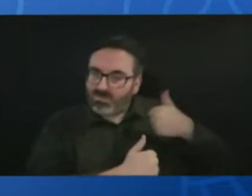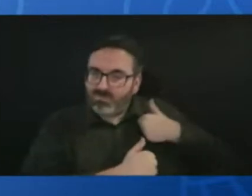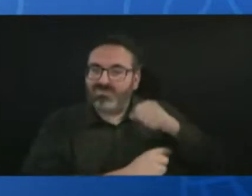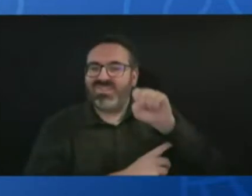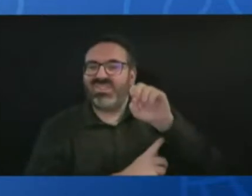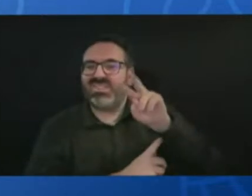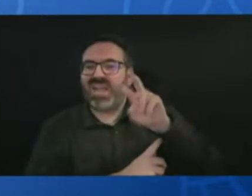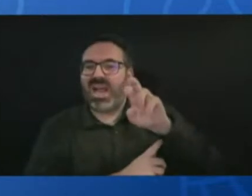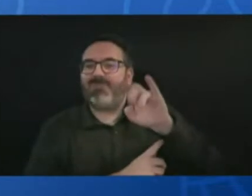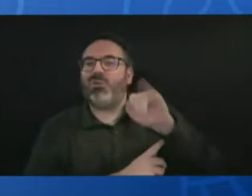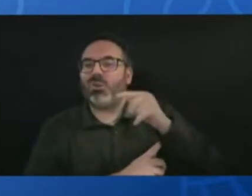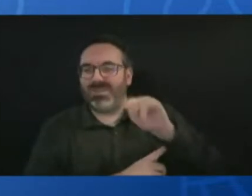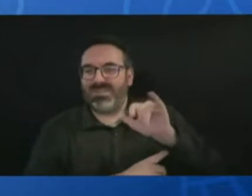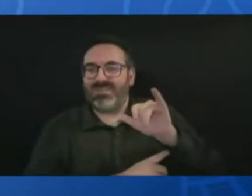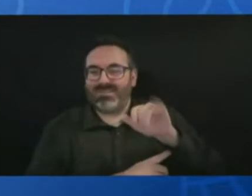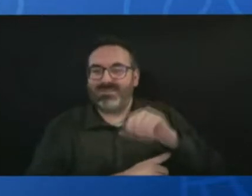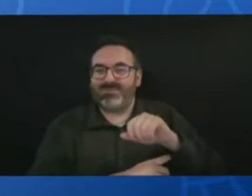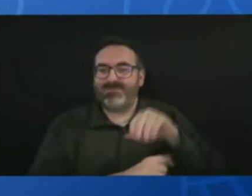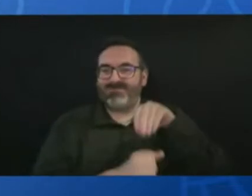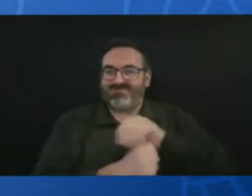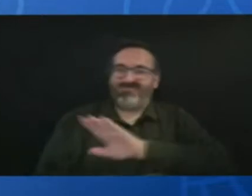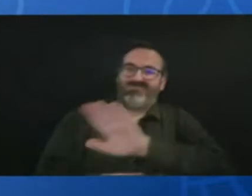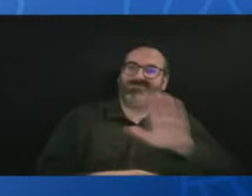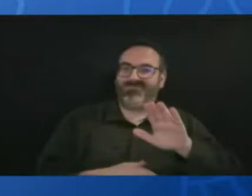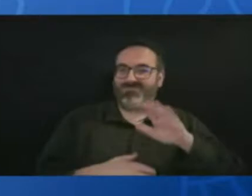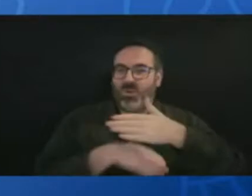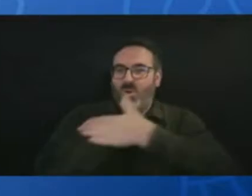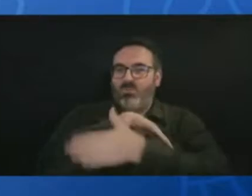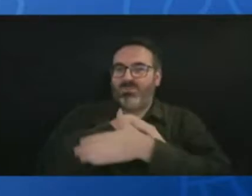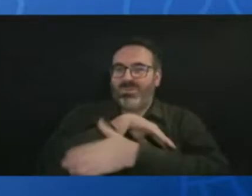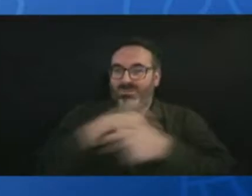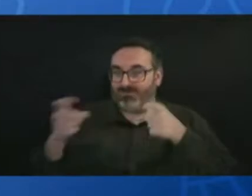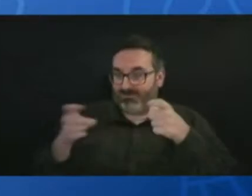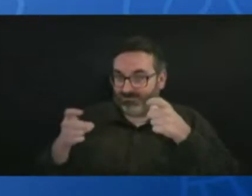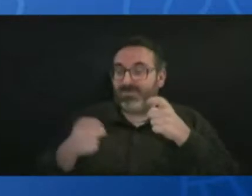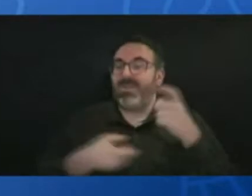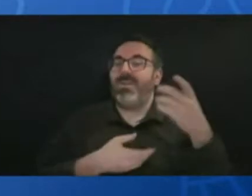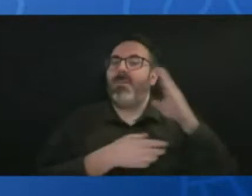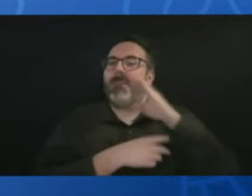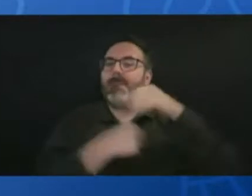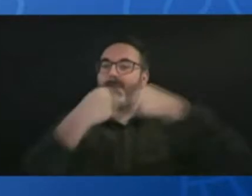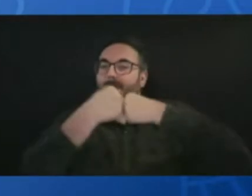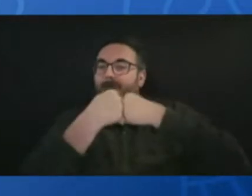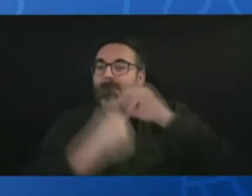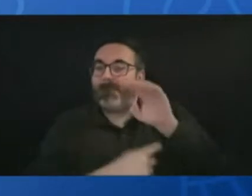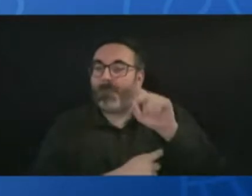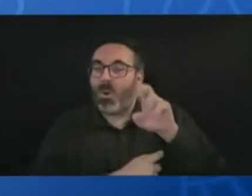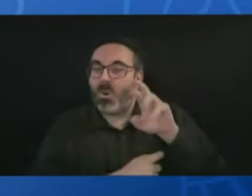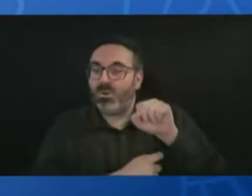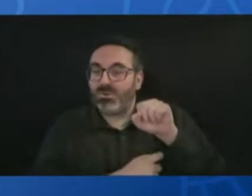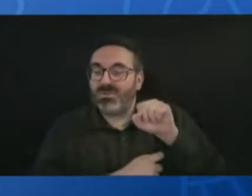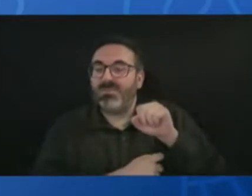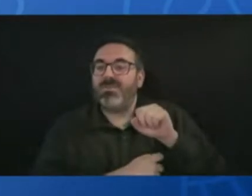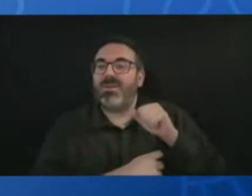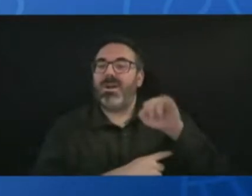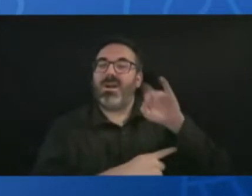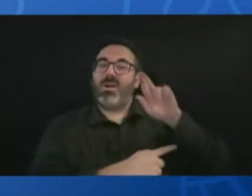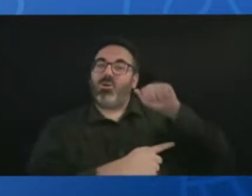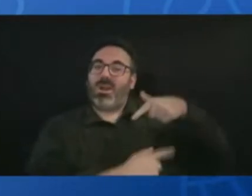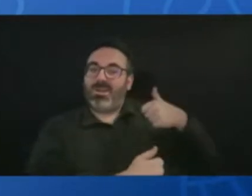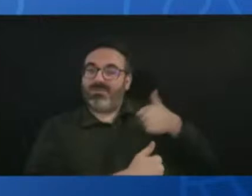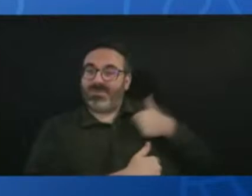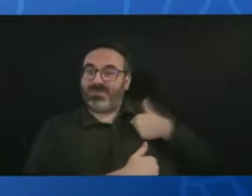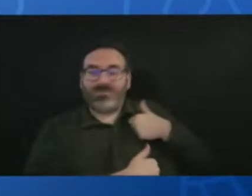PMF. These forces must respond to Iraq's commander-in-chief and not to Iran. We are also concerned that